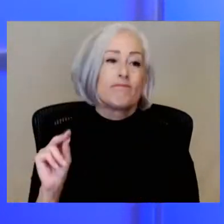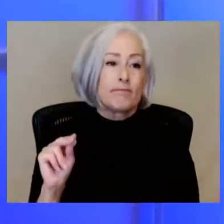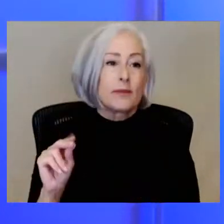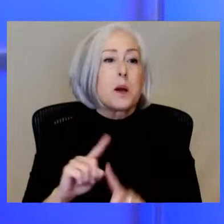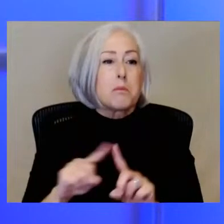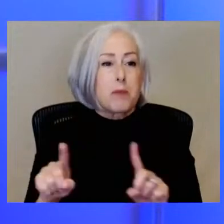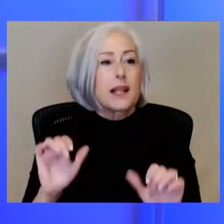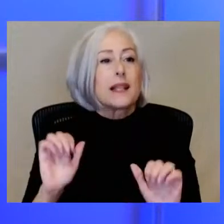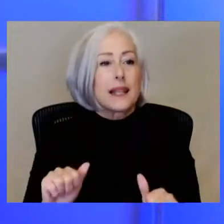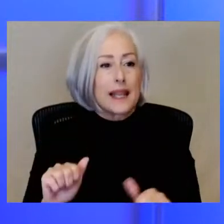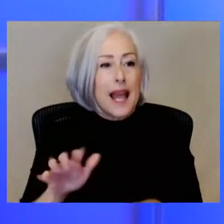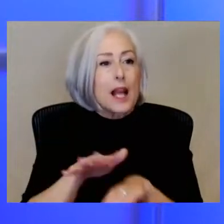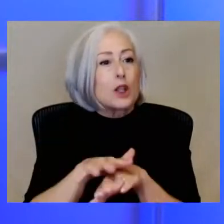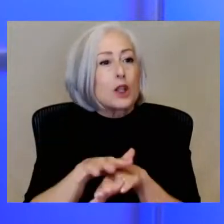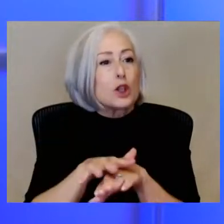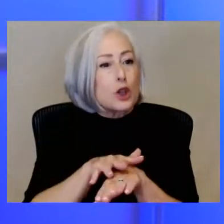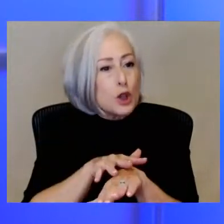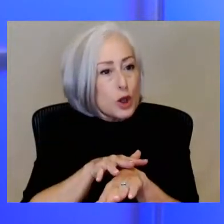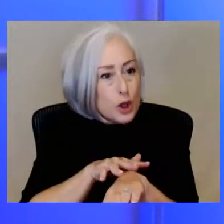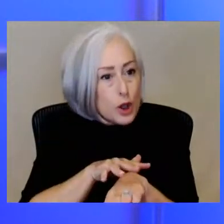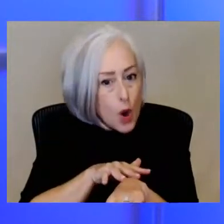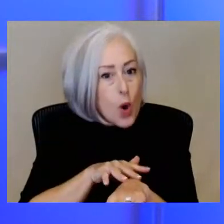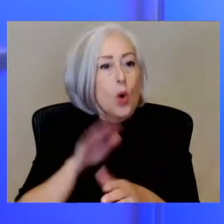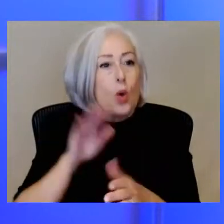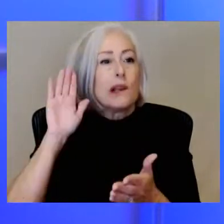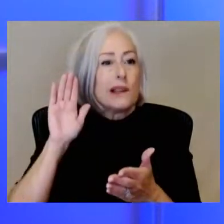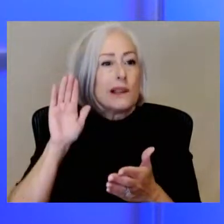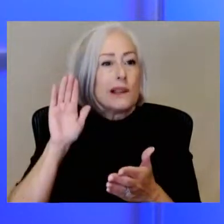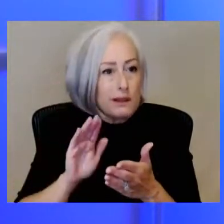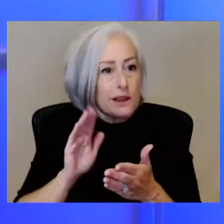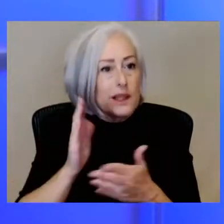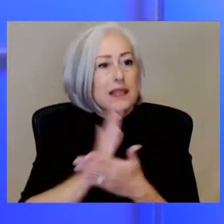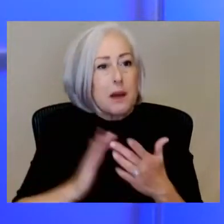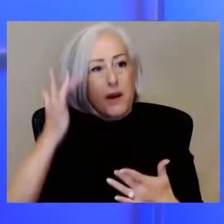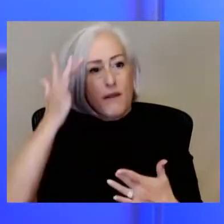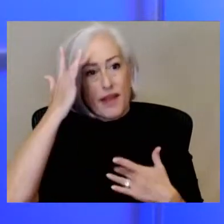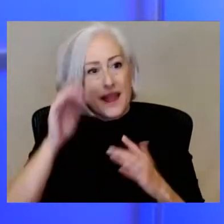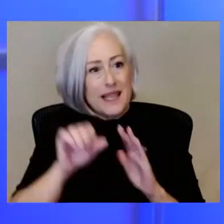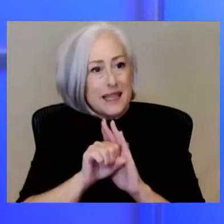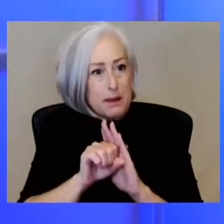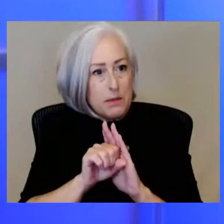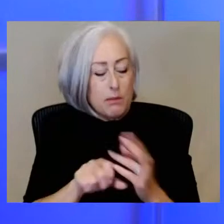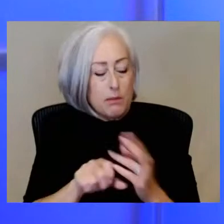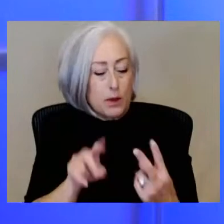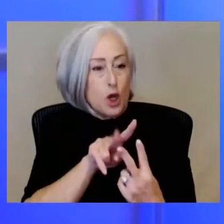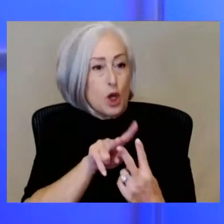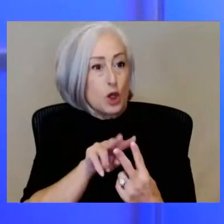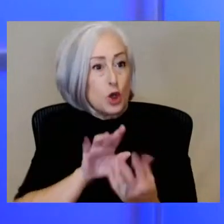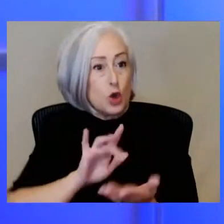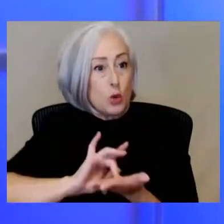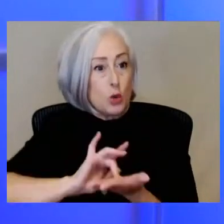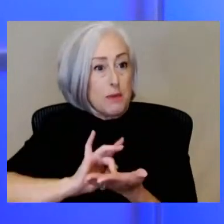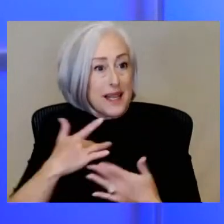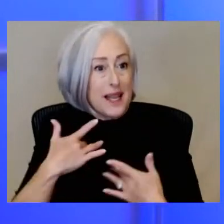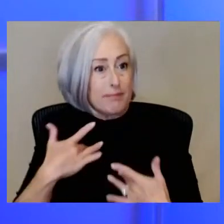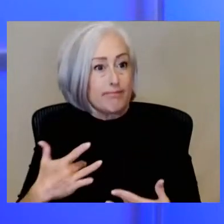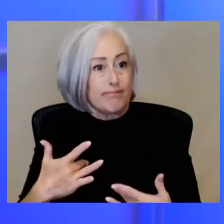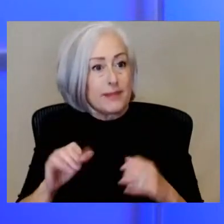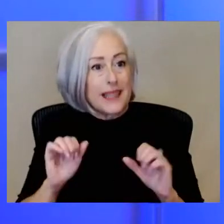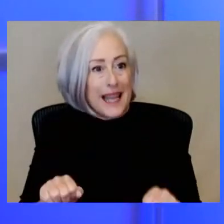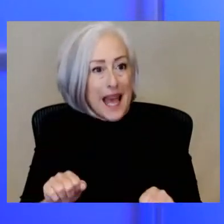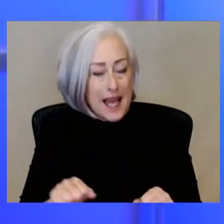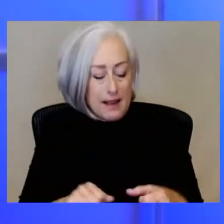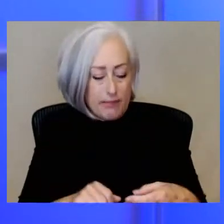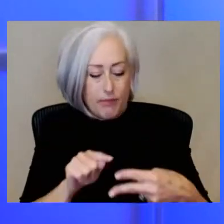the decline and some of the symptoms of the disease. And so there's two medications that we use. One that we start in the early stages,